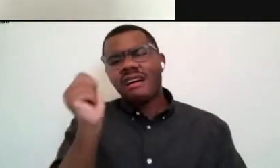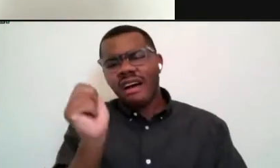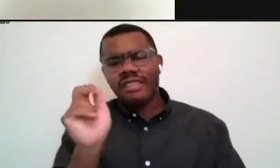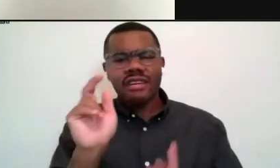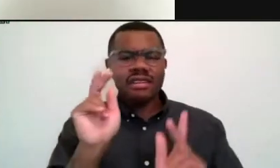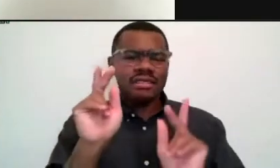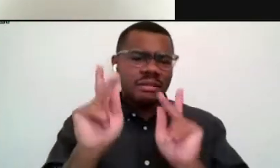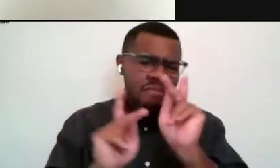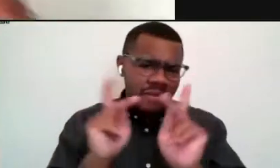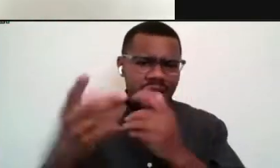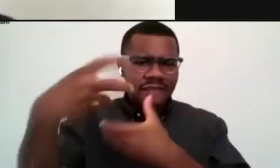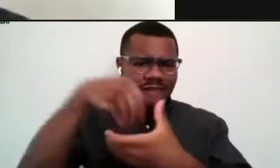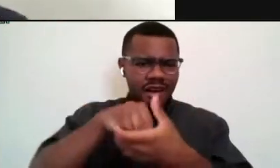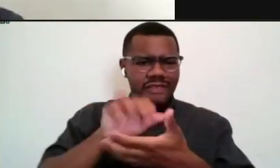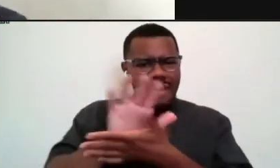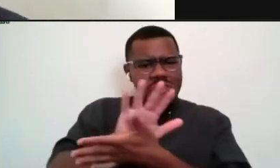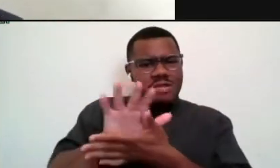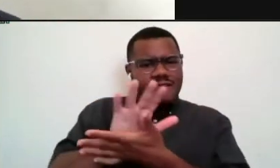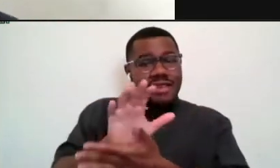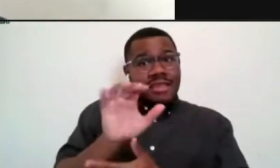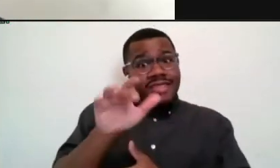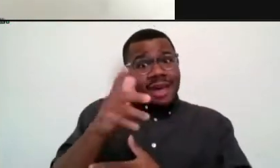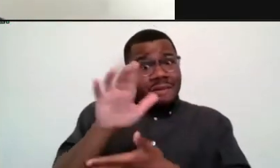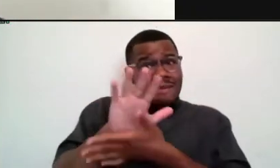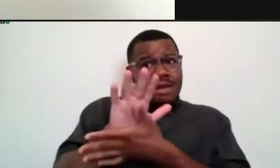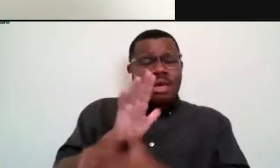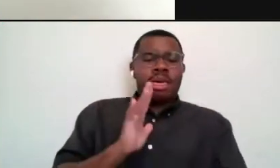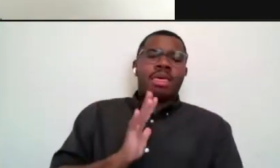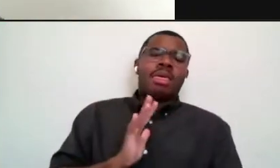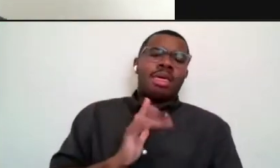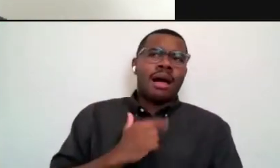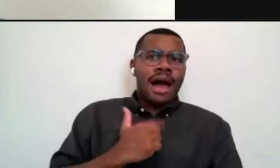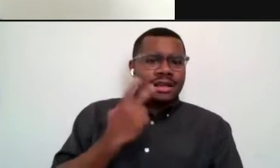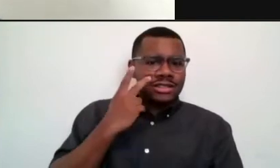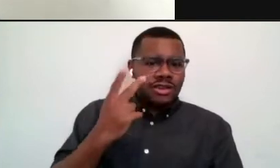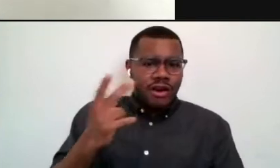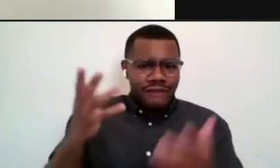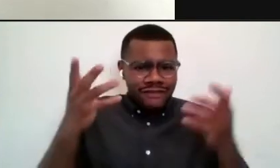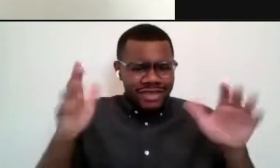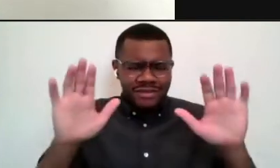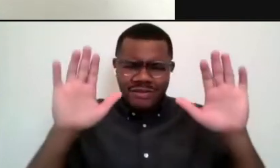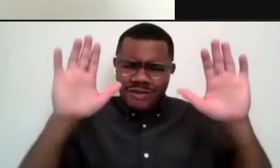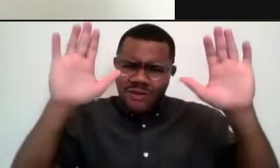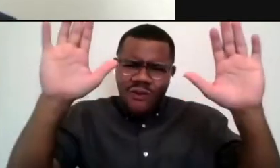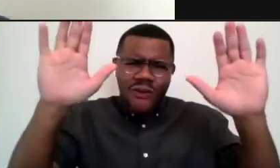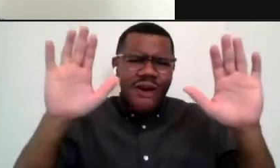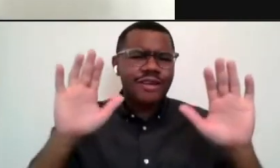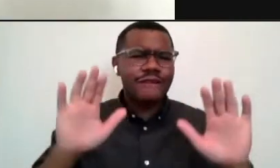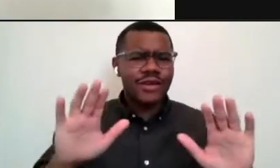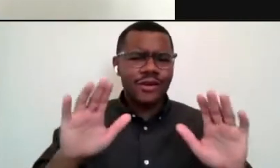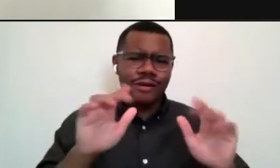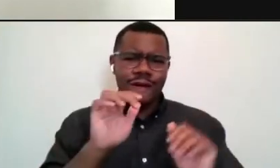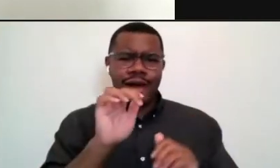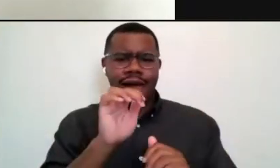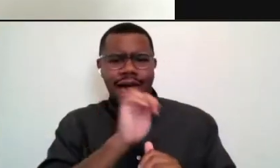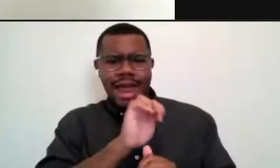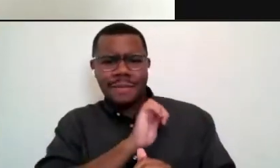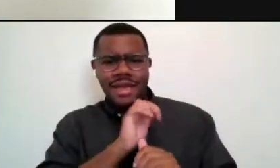And it's amazing. I saw it, and it's actually a lovely animated film. It's a lovely film,